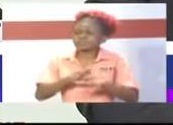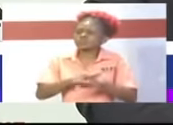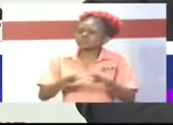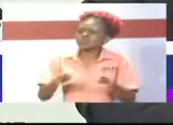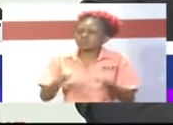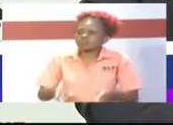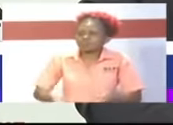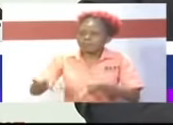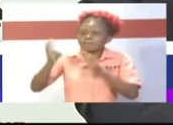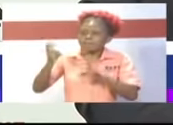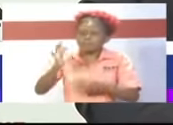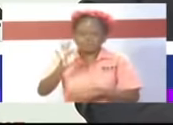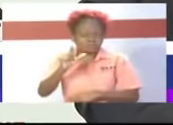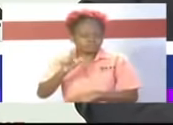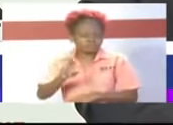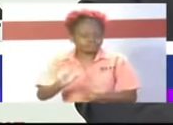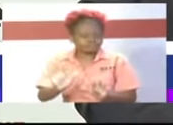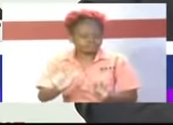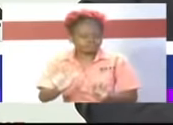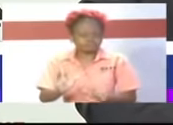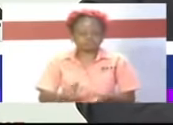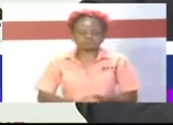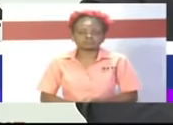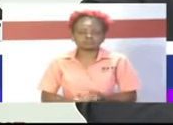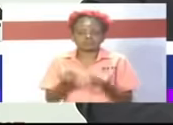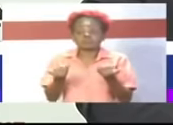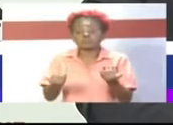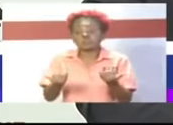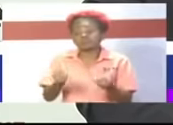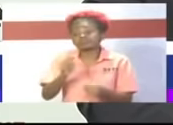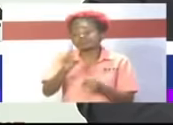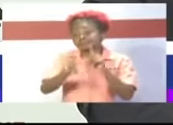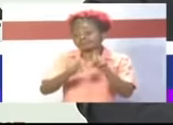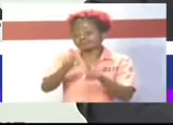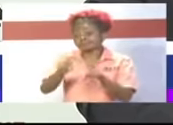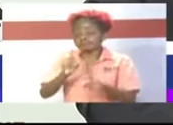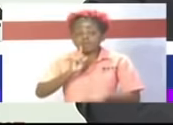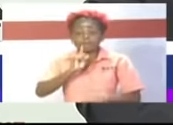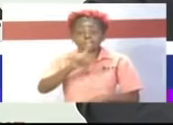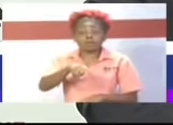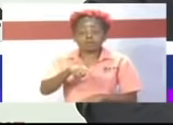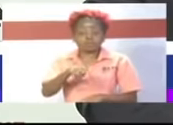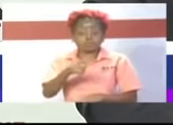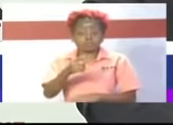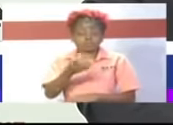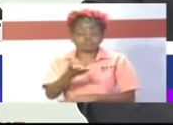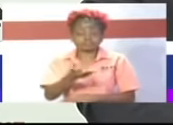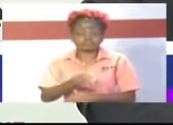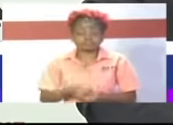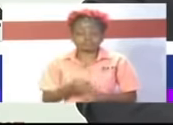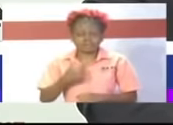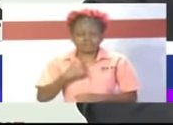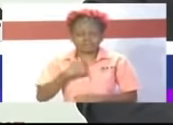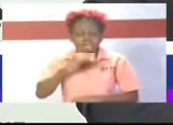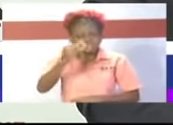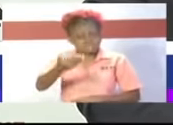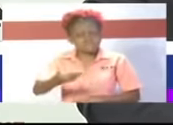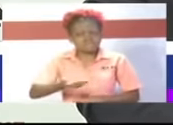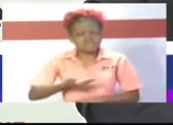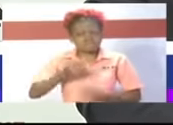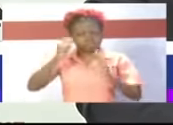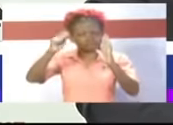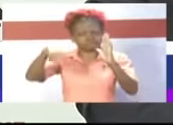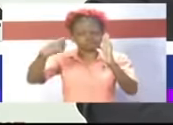segment. I invite the media representatives to indicate your name and the media house that you represent